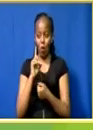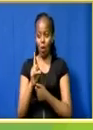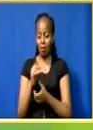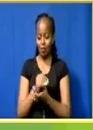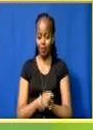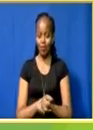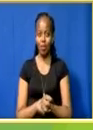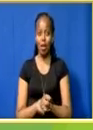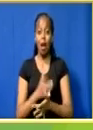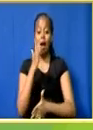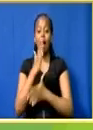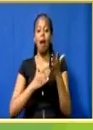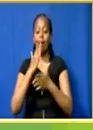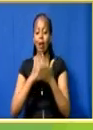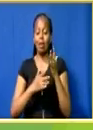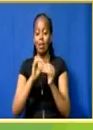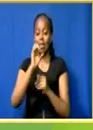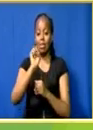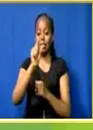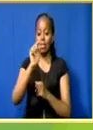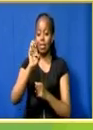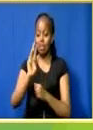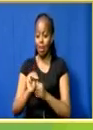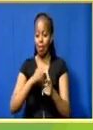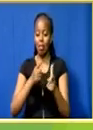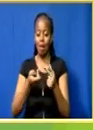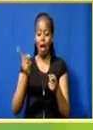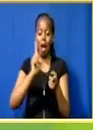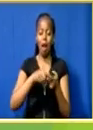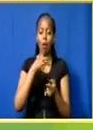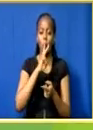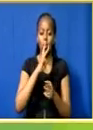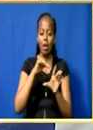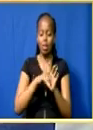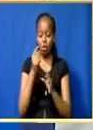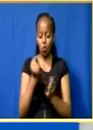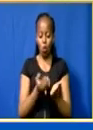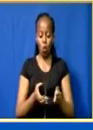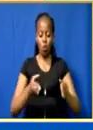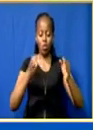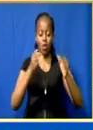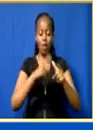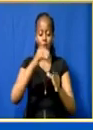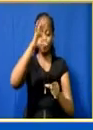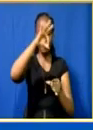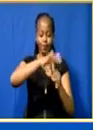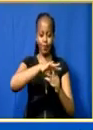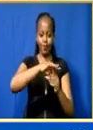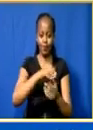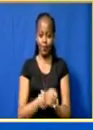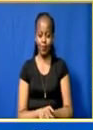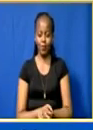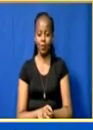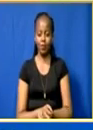you may. I cut the stem, then I put some water in a small container. And then you